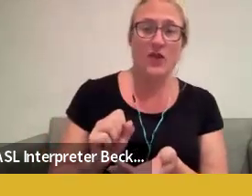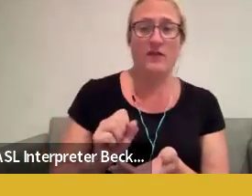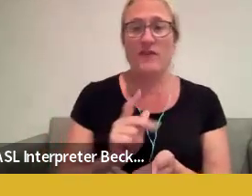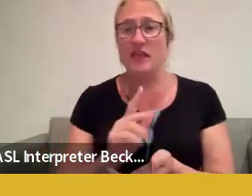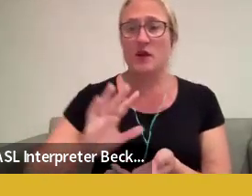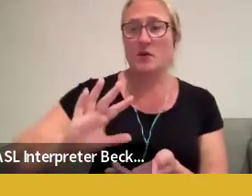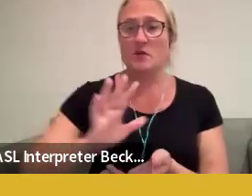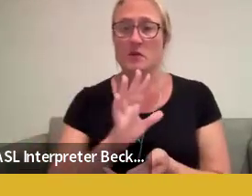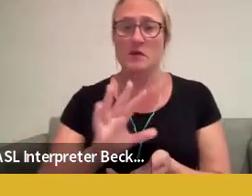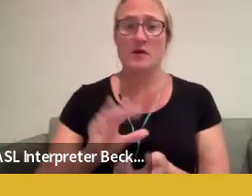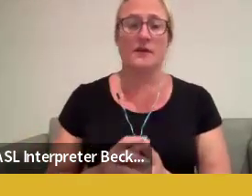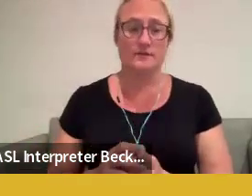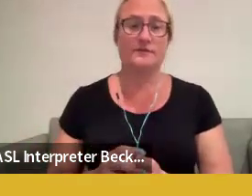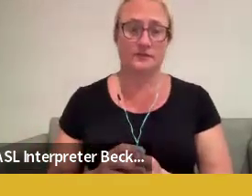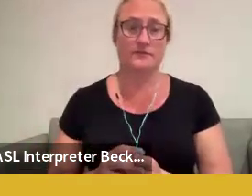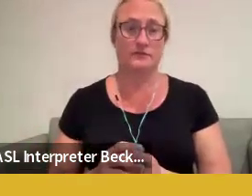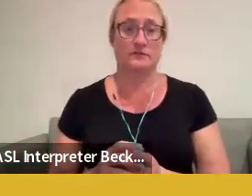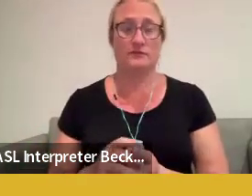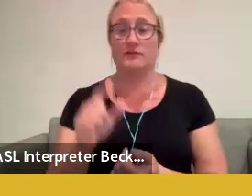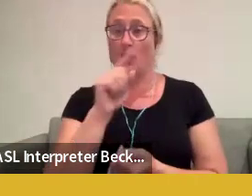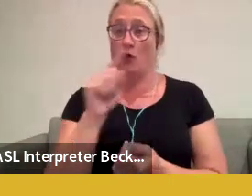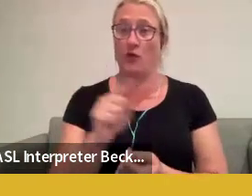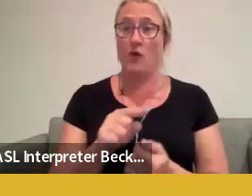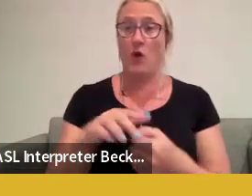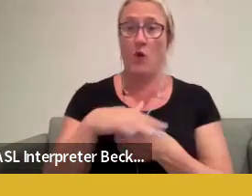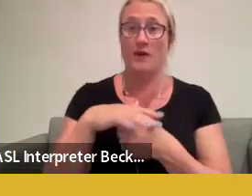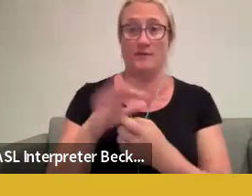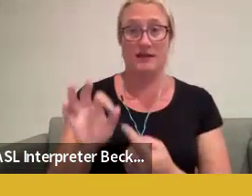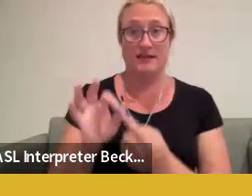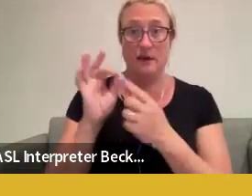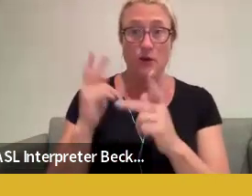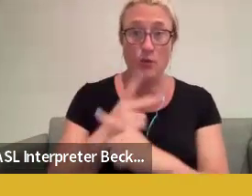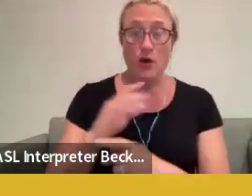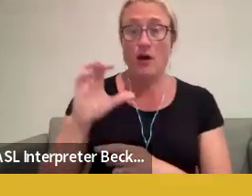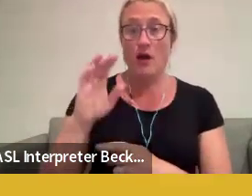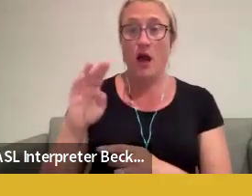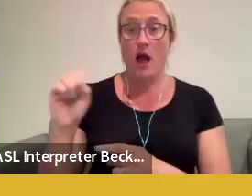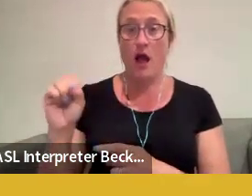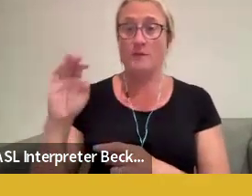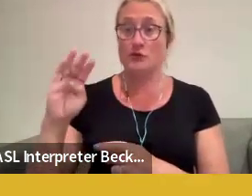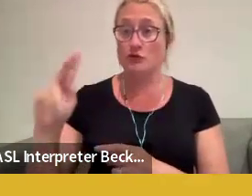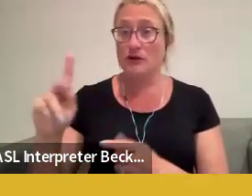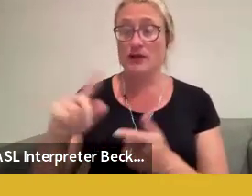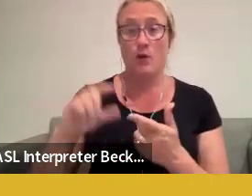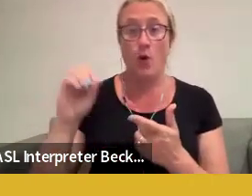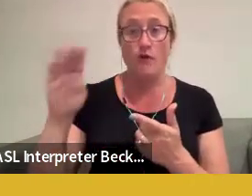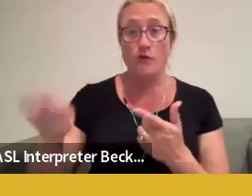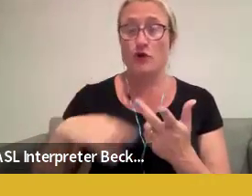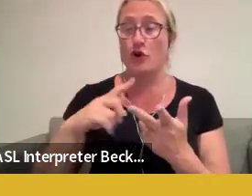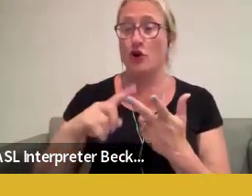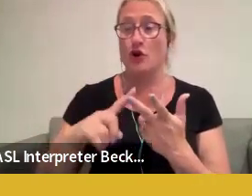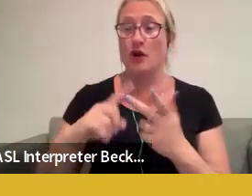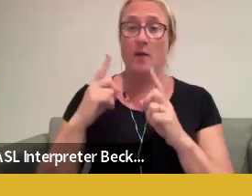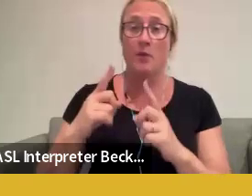well. These neighborhoods that we especially want to highlight are like Cobb's Creek, Overbrook, Point Breeze,